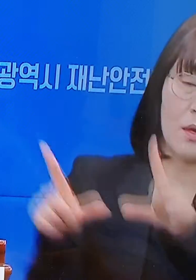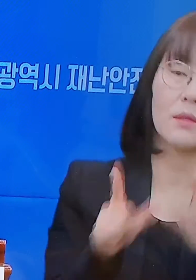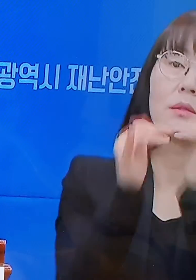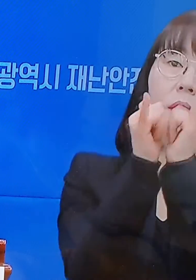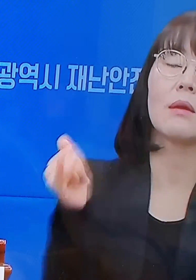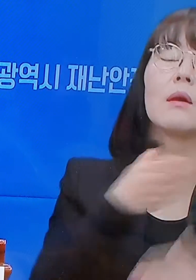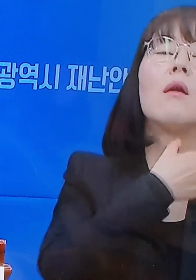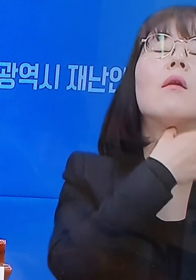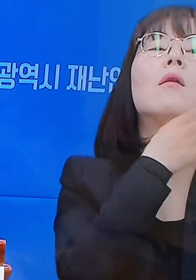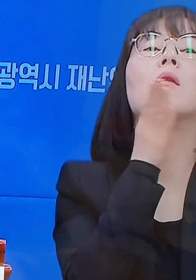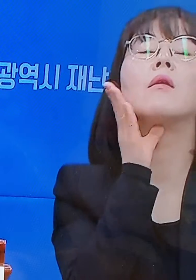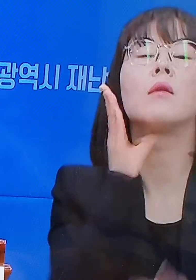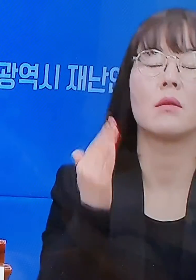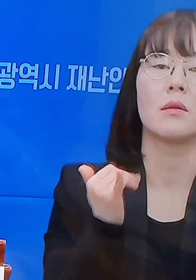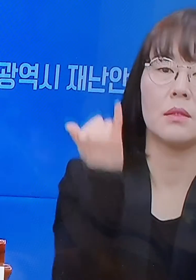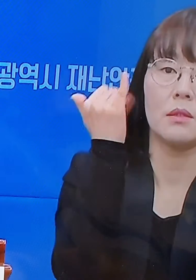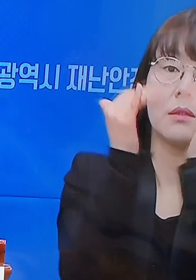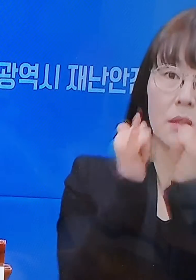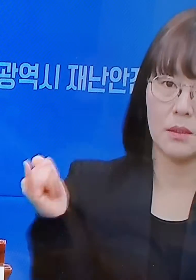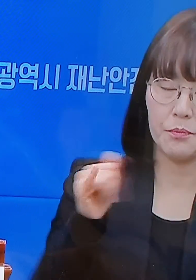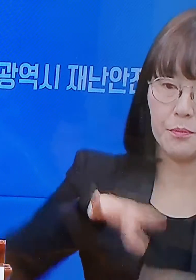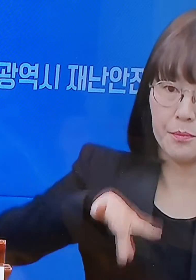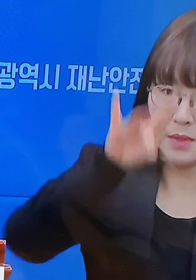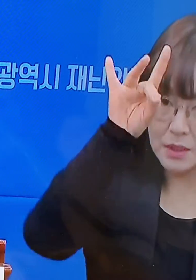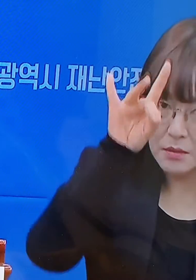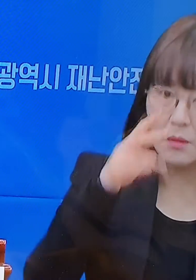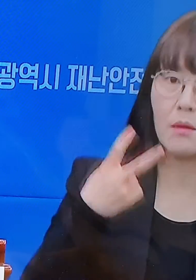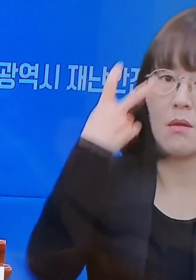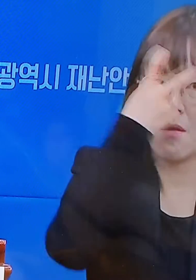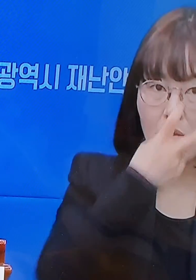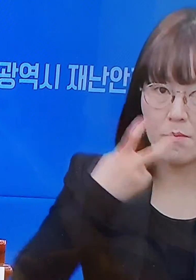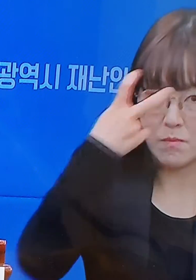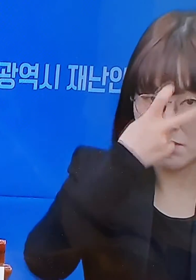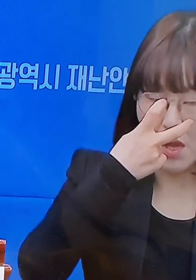and their host will become independent.